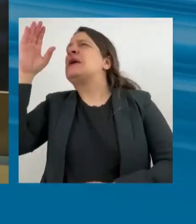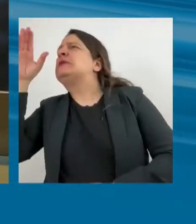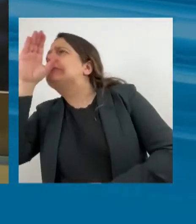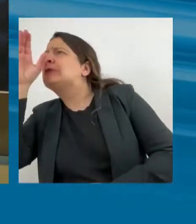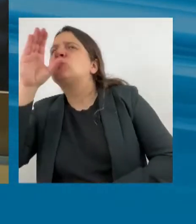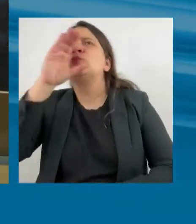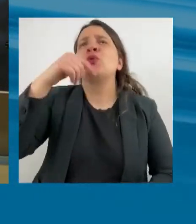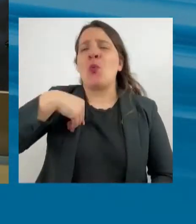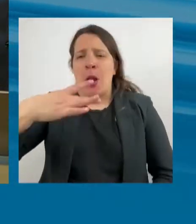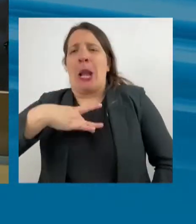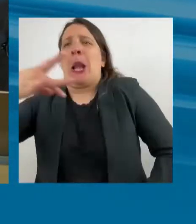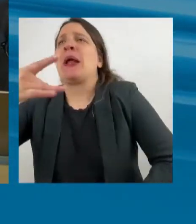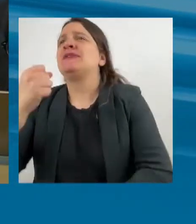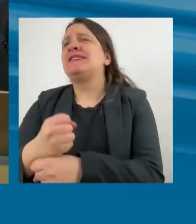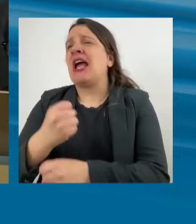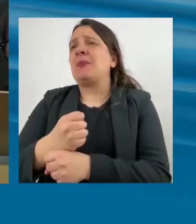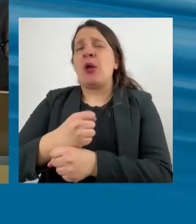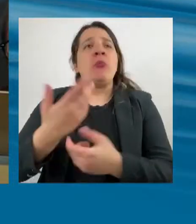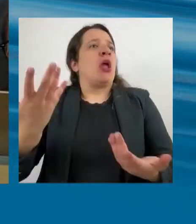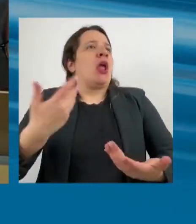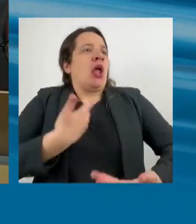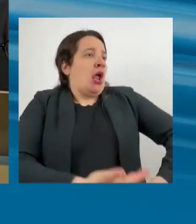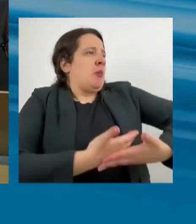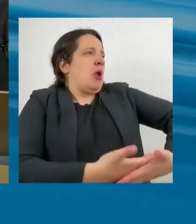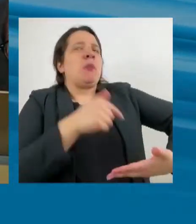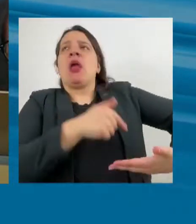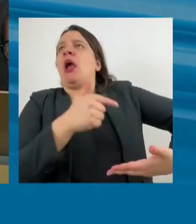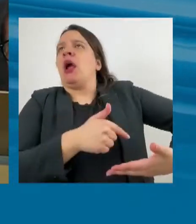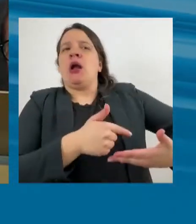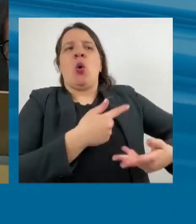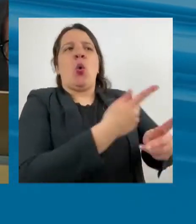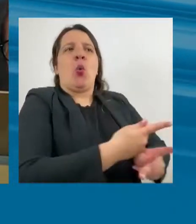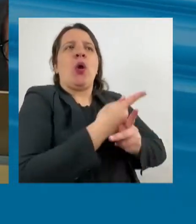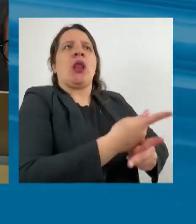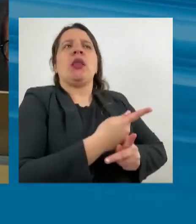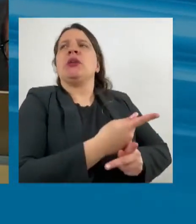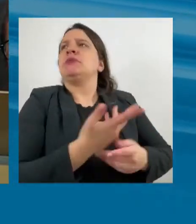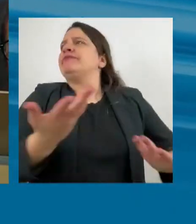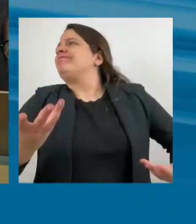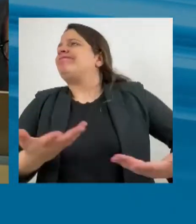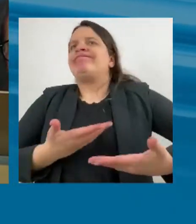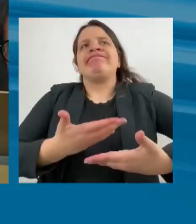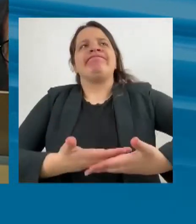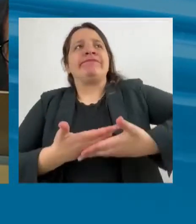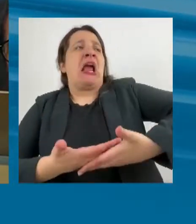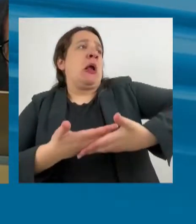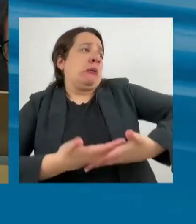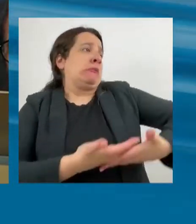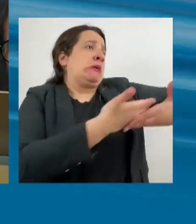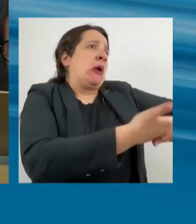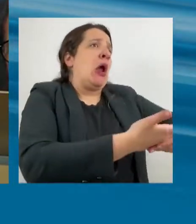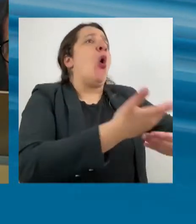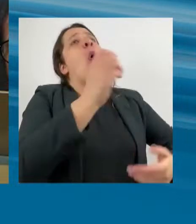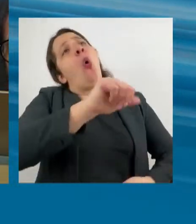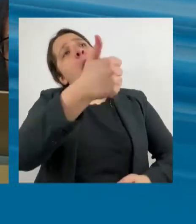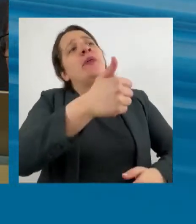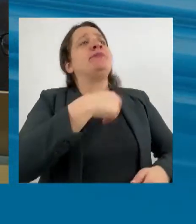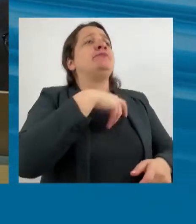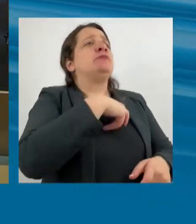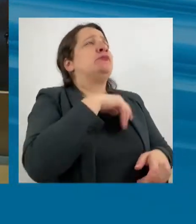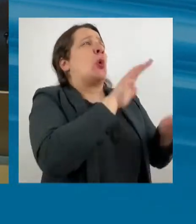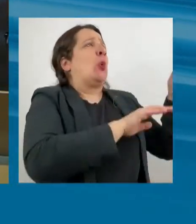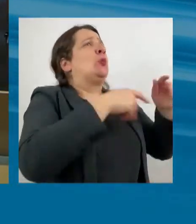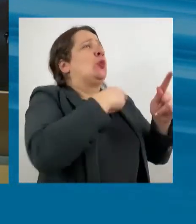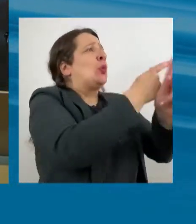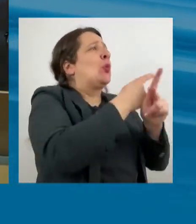a job, because of the very need to have to look after their children or the relatives